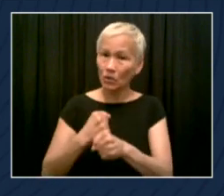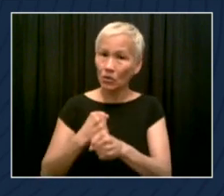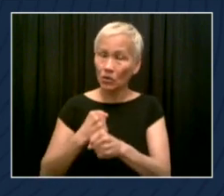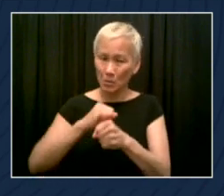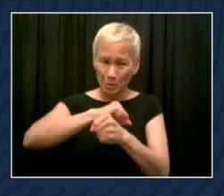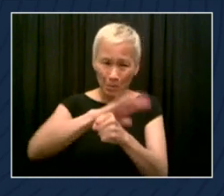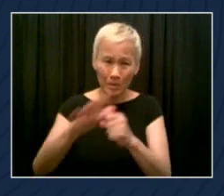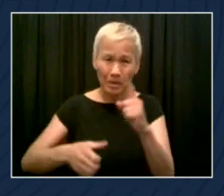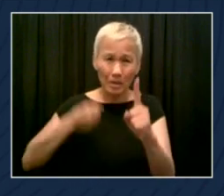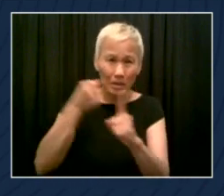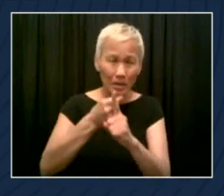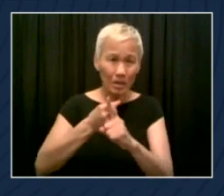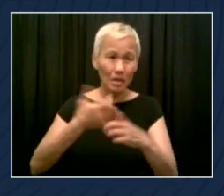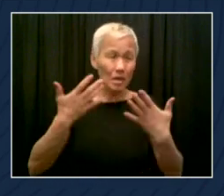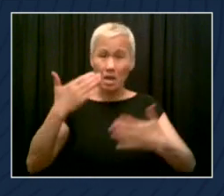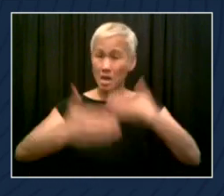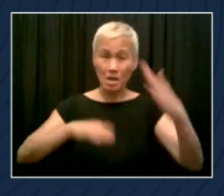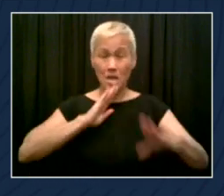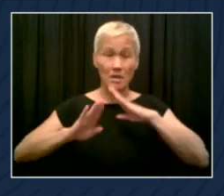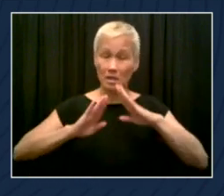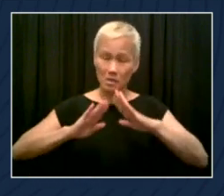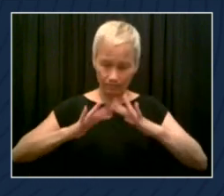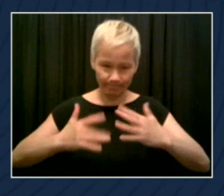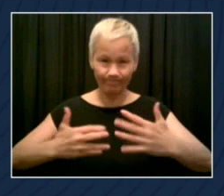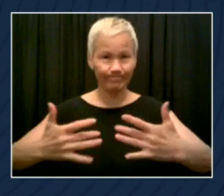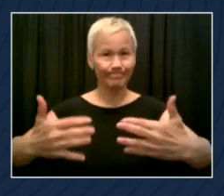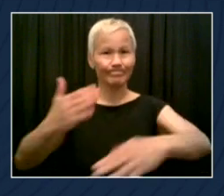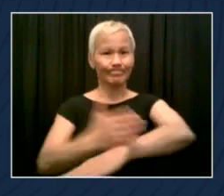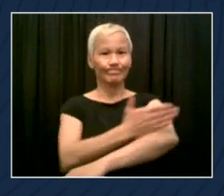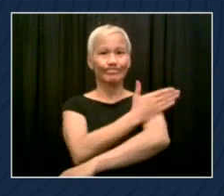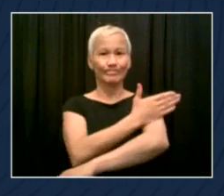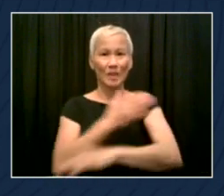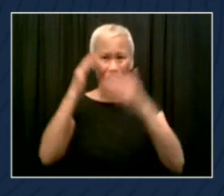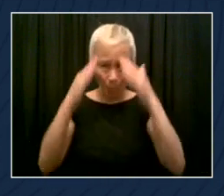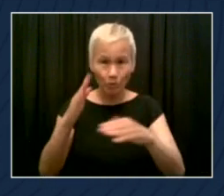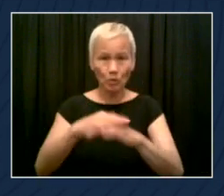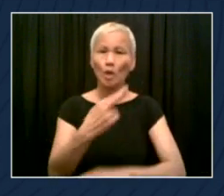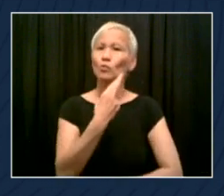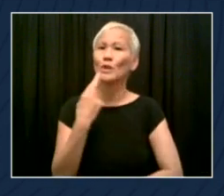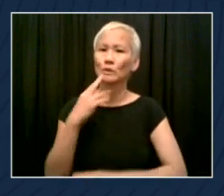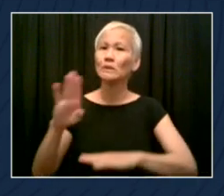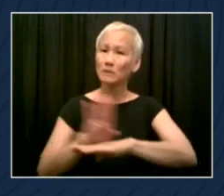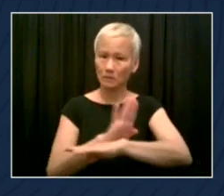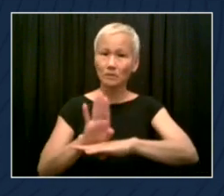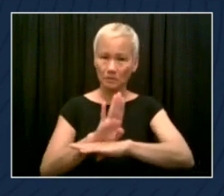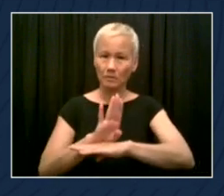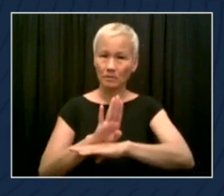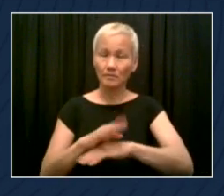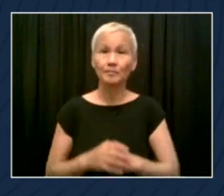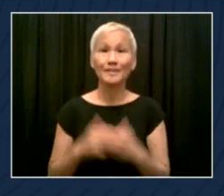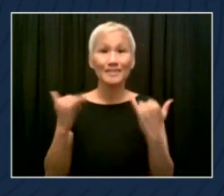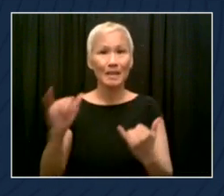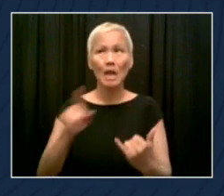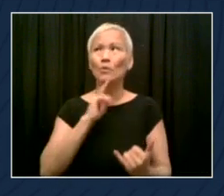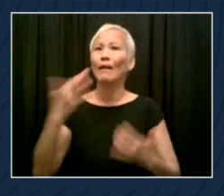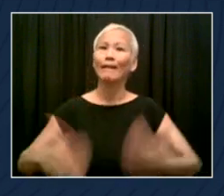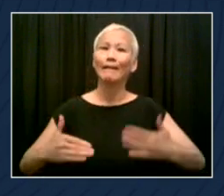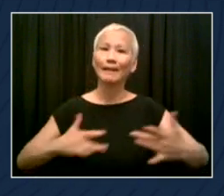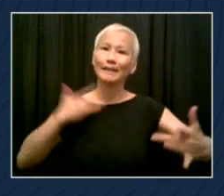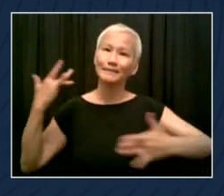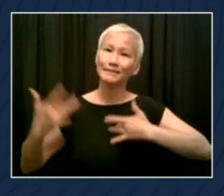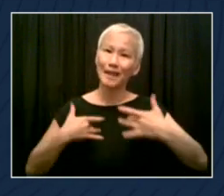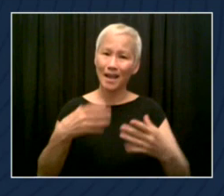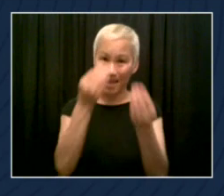them. But this is really exciting news. We are going to really make sure that our restaurants come back stronger than